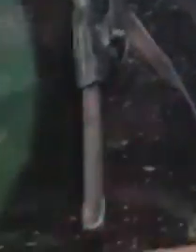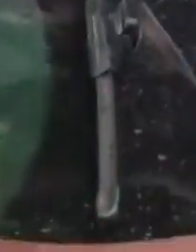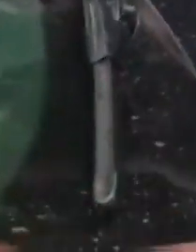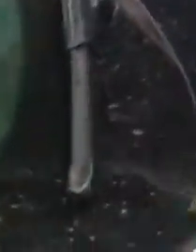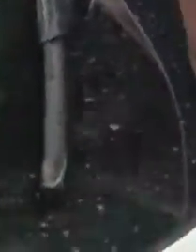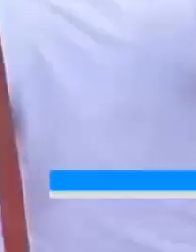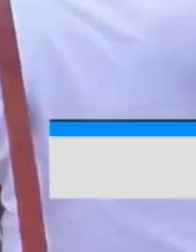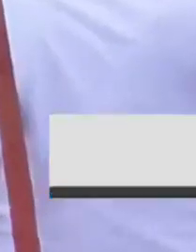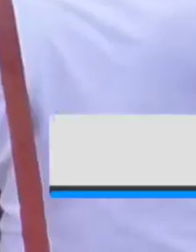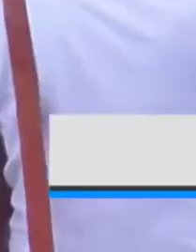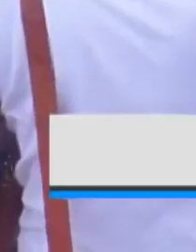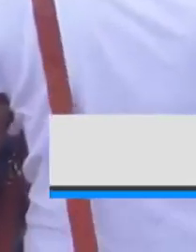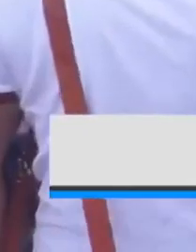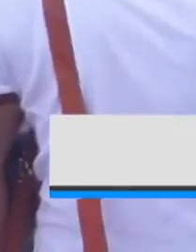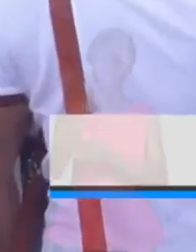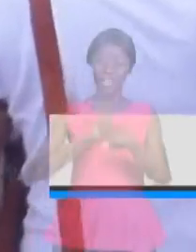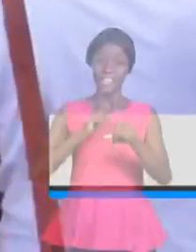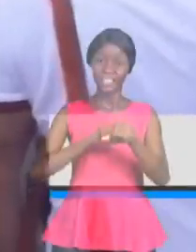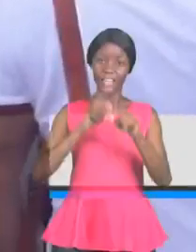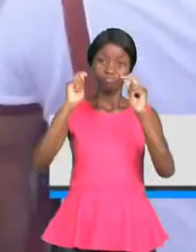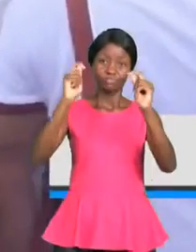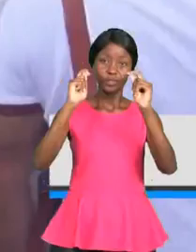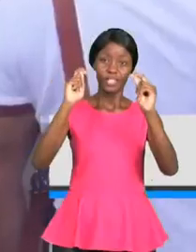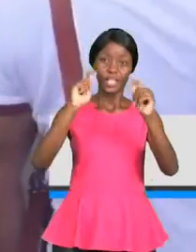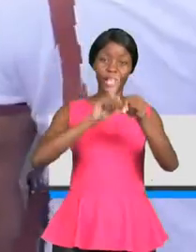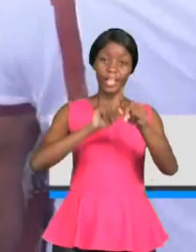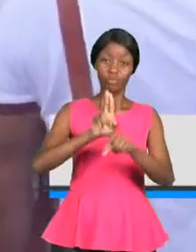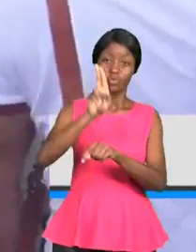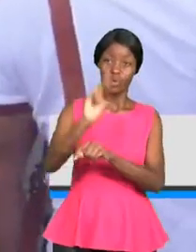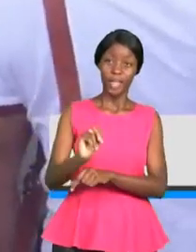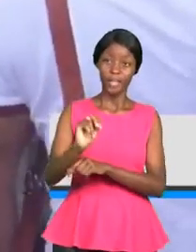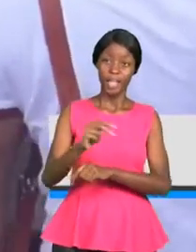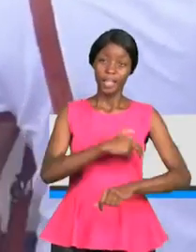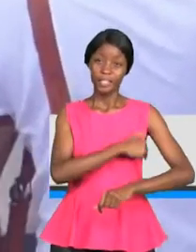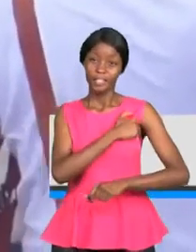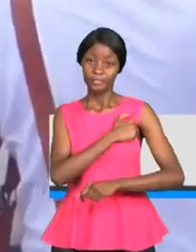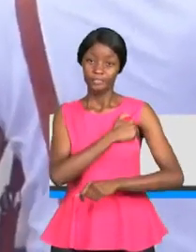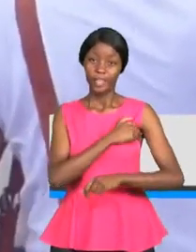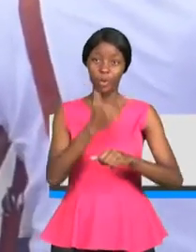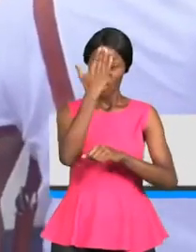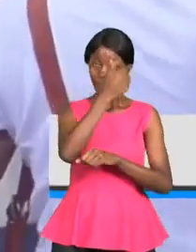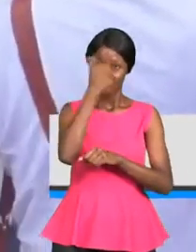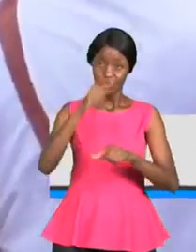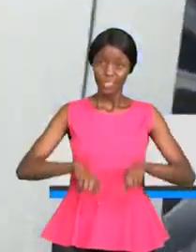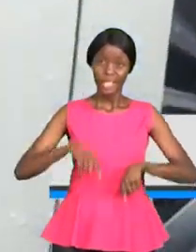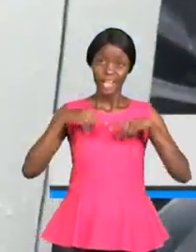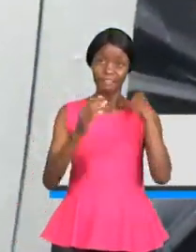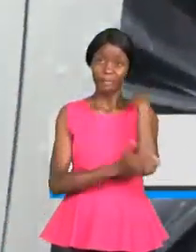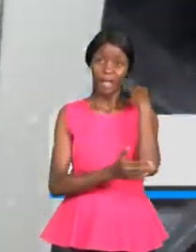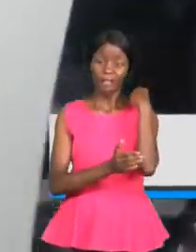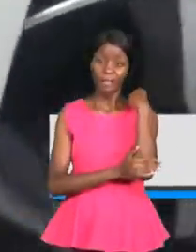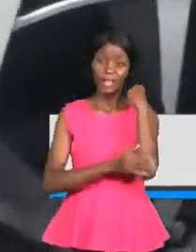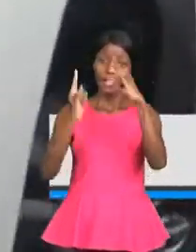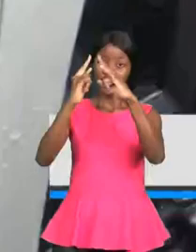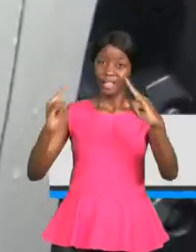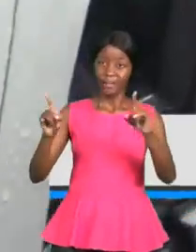border protesting during a visit from the UN's refugee chief on Saturday, speaking out against their living condition in migrant camps and the